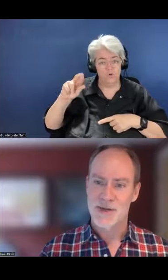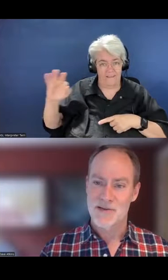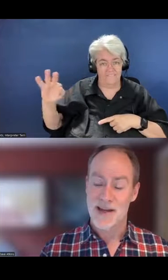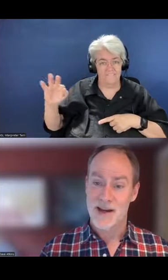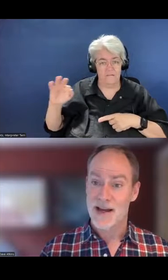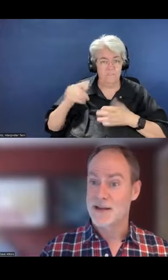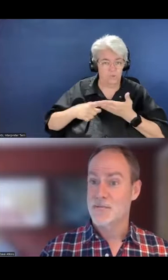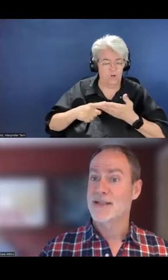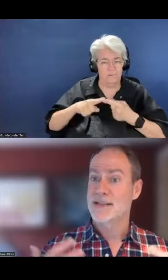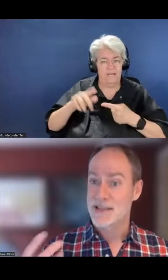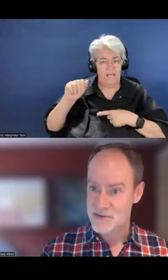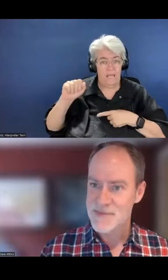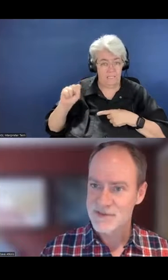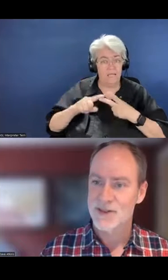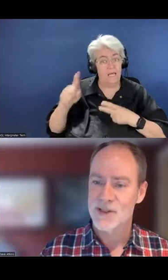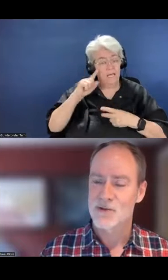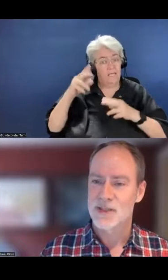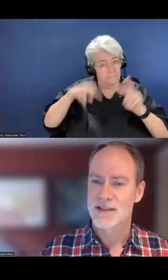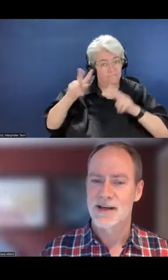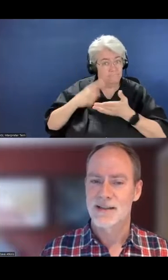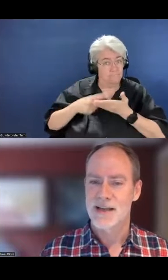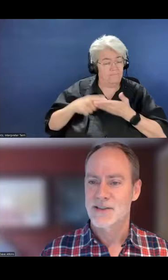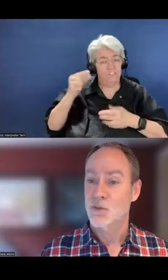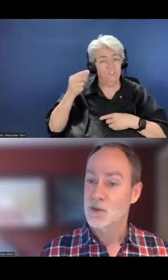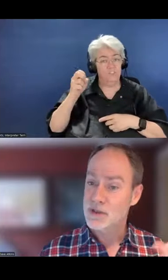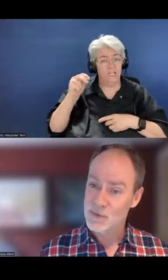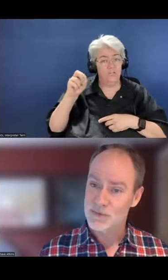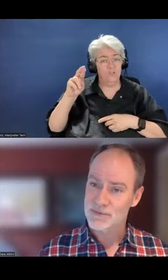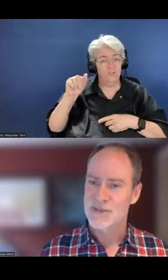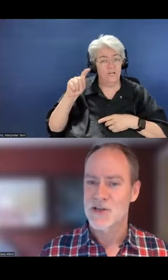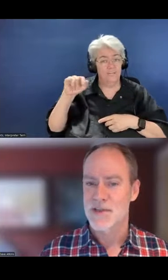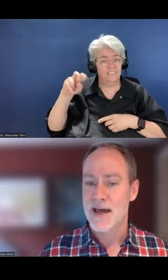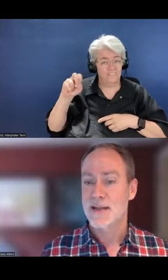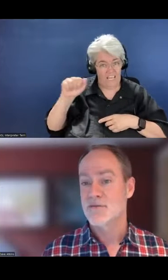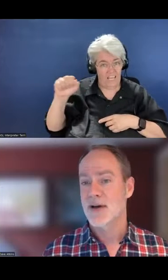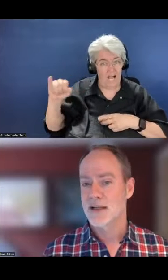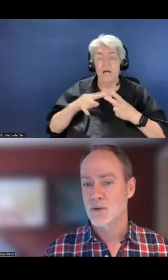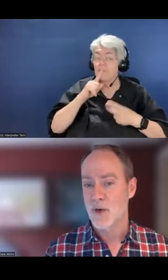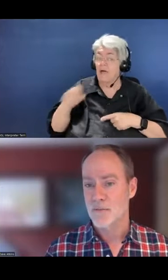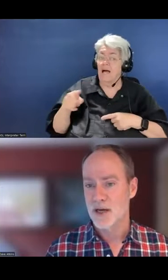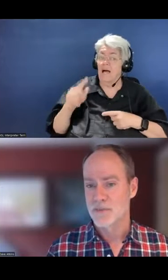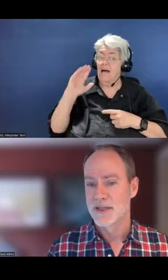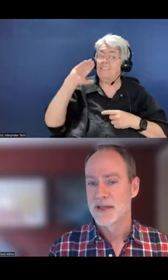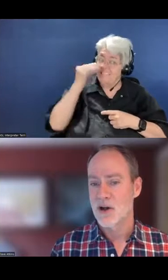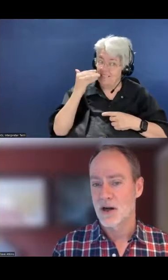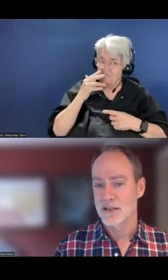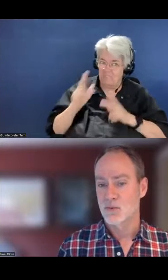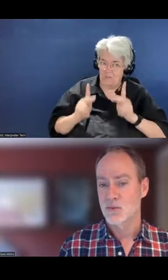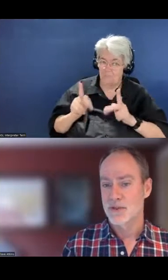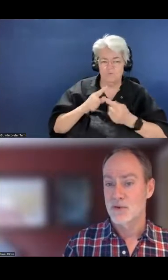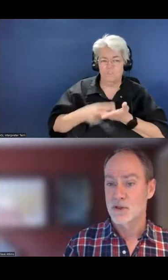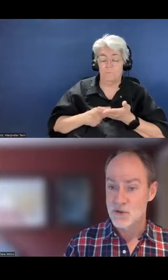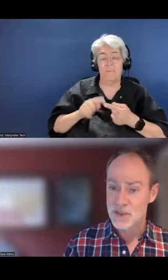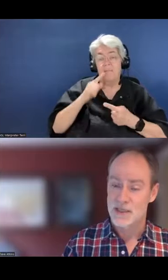on generative AI, and it might seem fairly human-like. So we'll touch on that. And then finally, we'll wrap up in